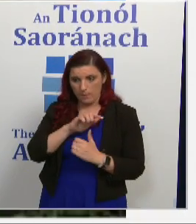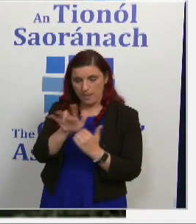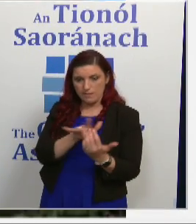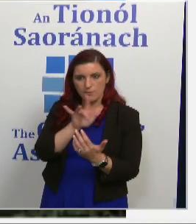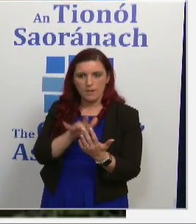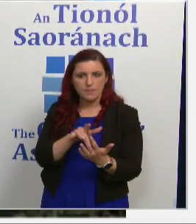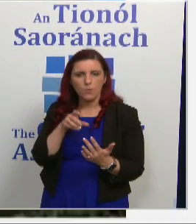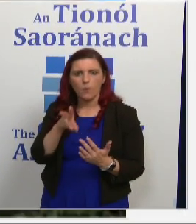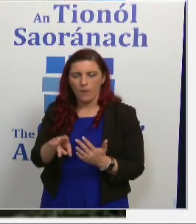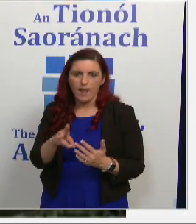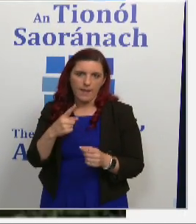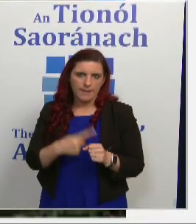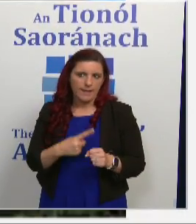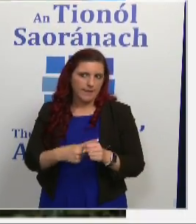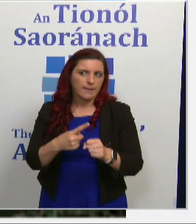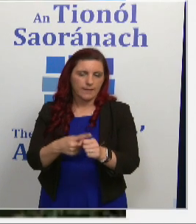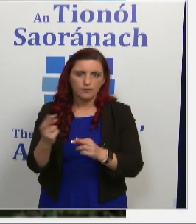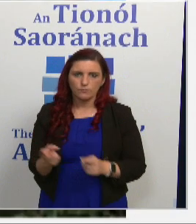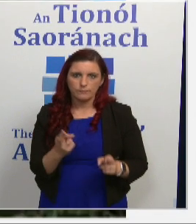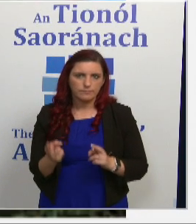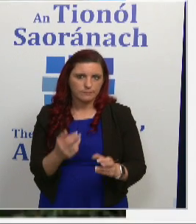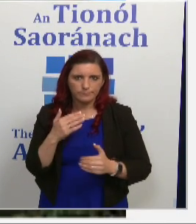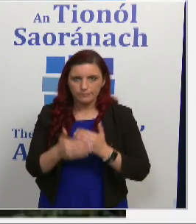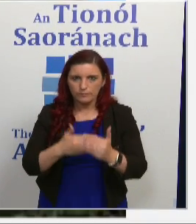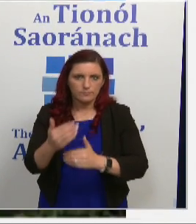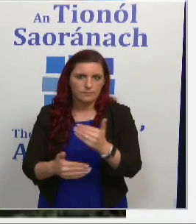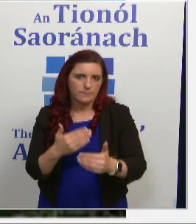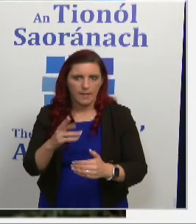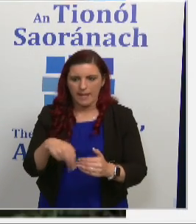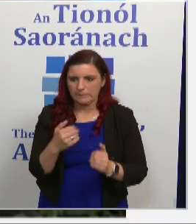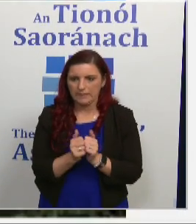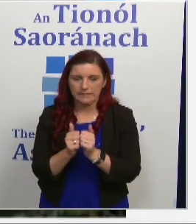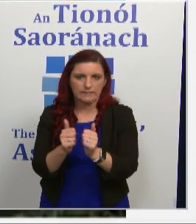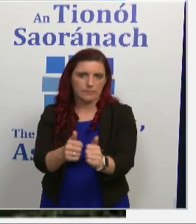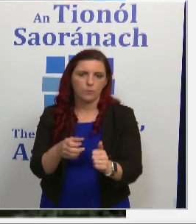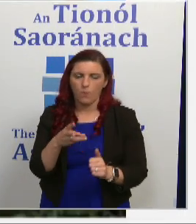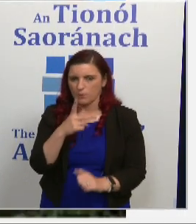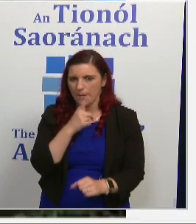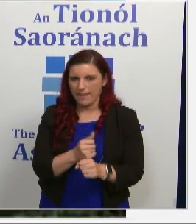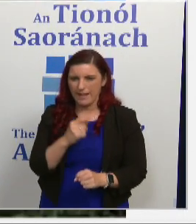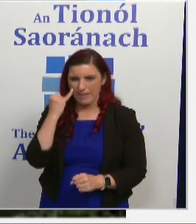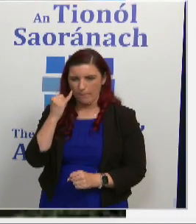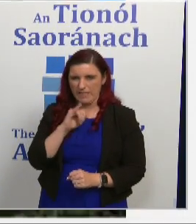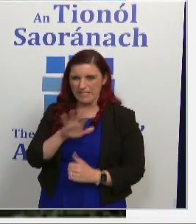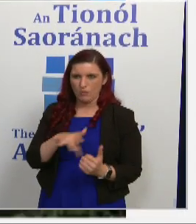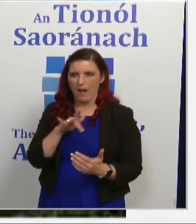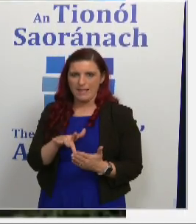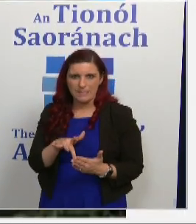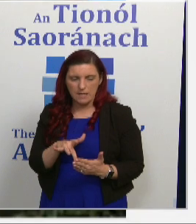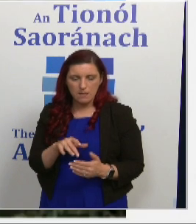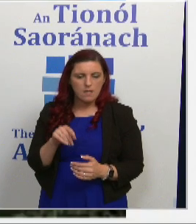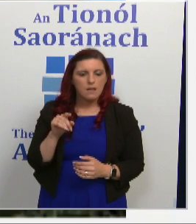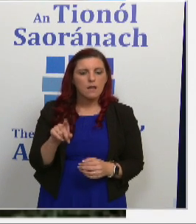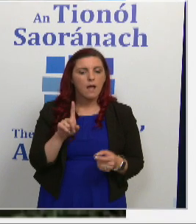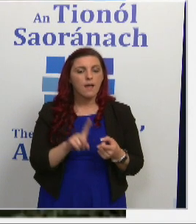come back to again and again, probably in the coming sessions. In addition to being sort of a